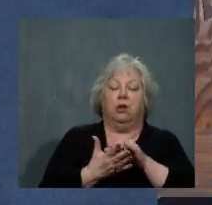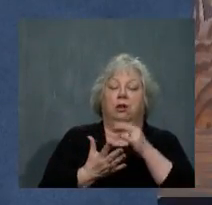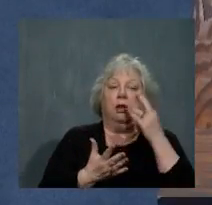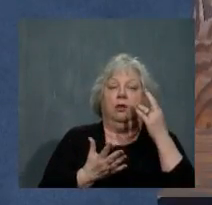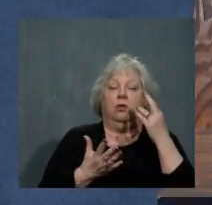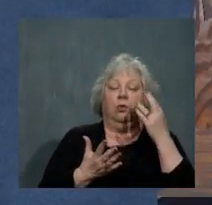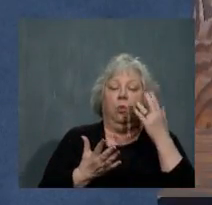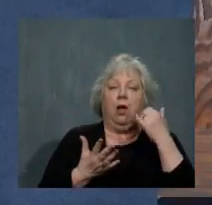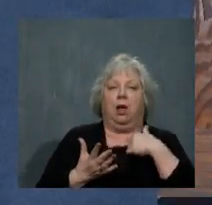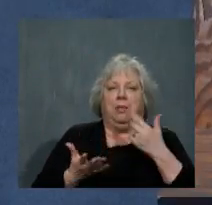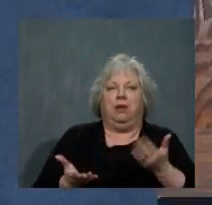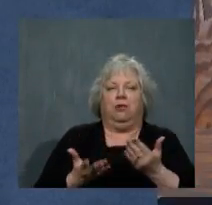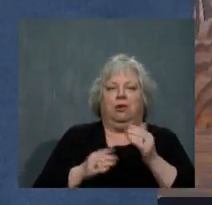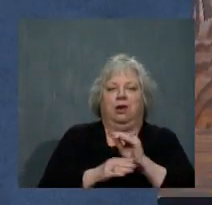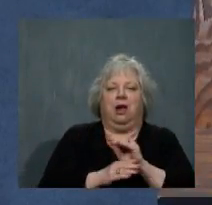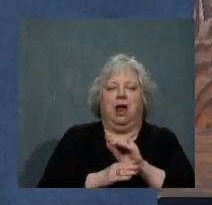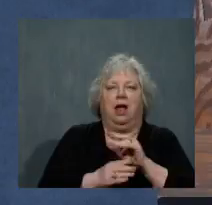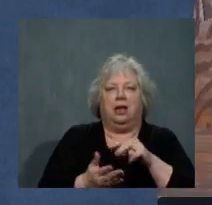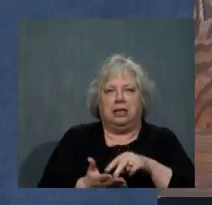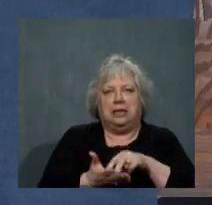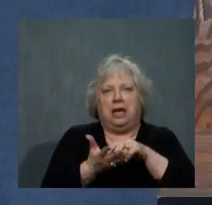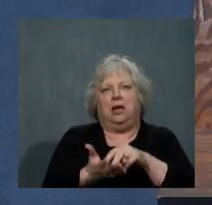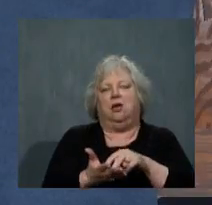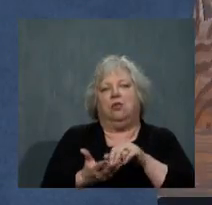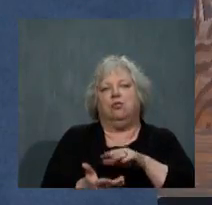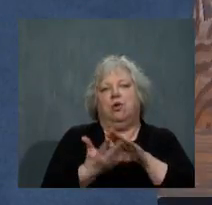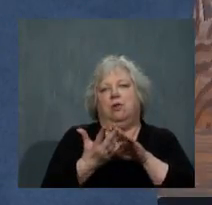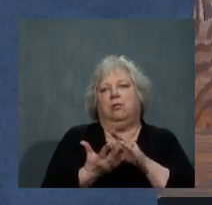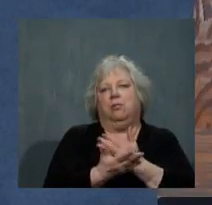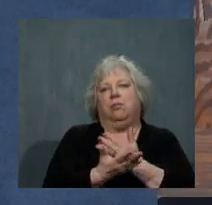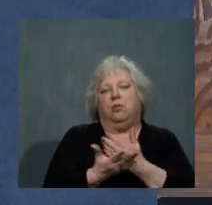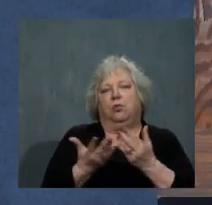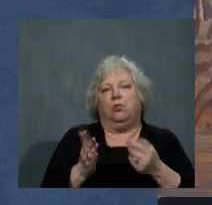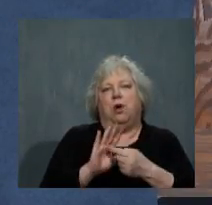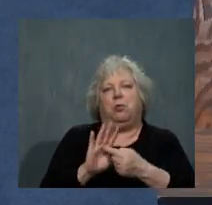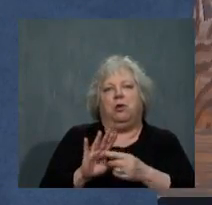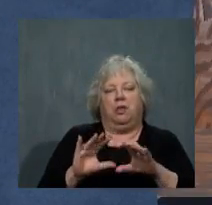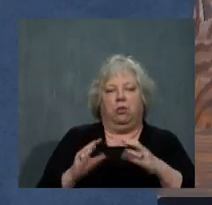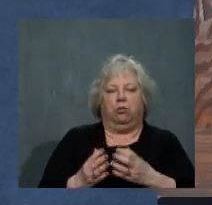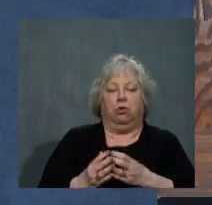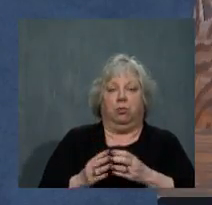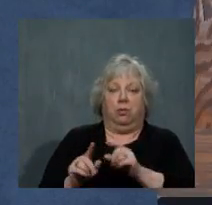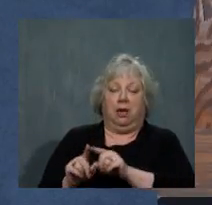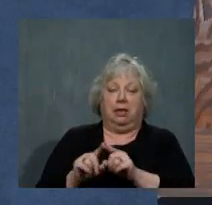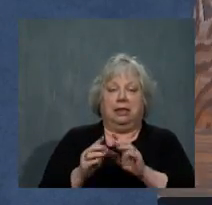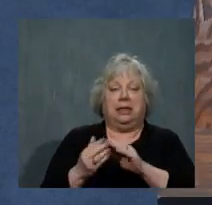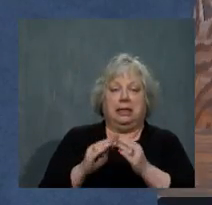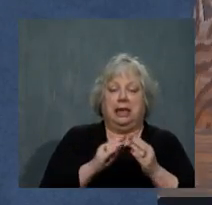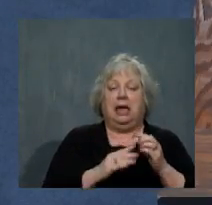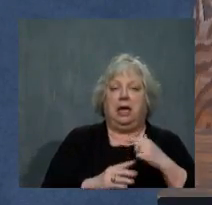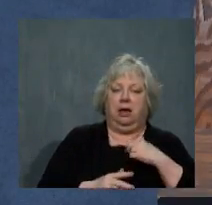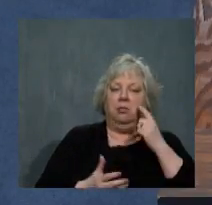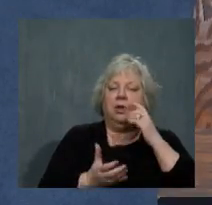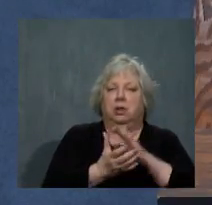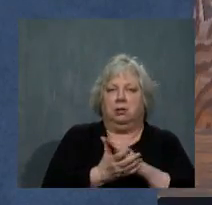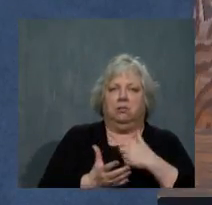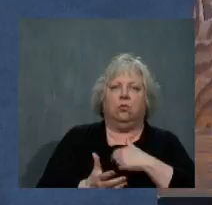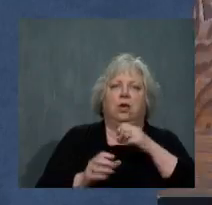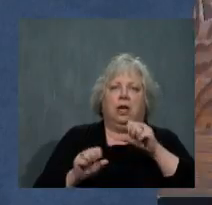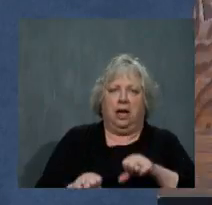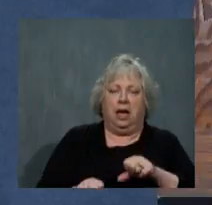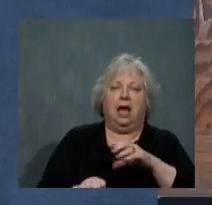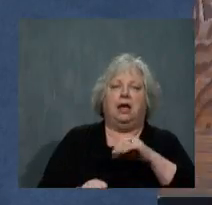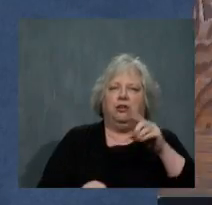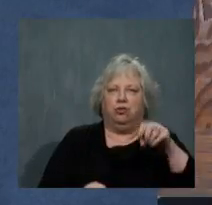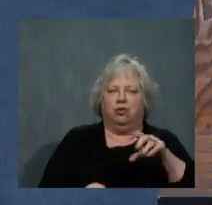the group as we try to take on that endeavor. As a city, I believe we can do better and should do better. As a person of